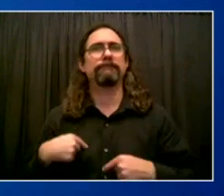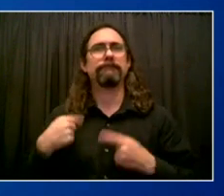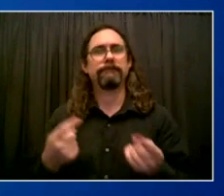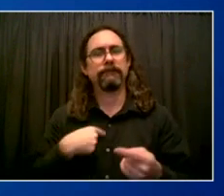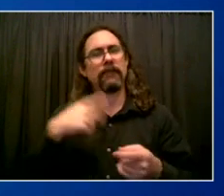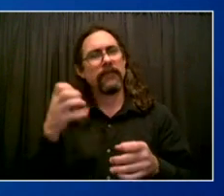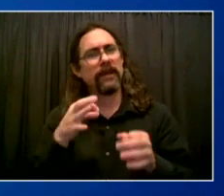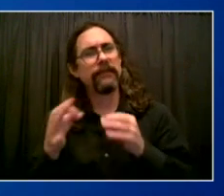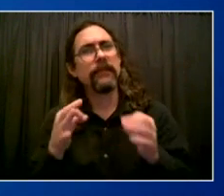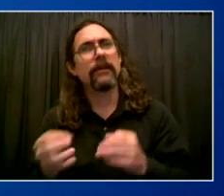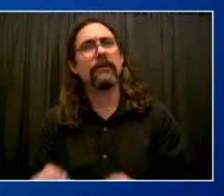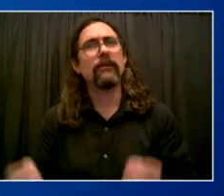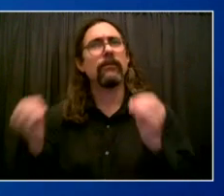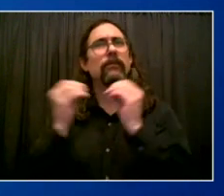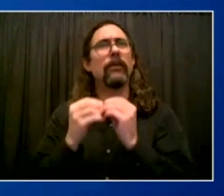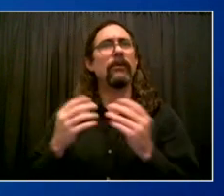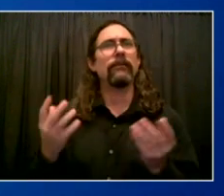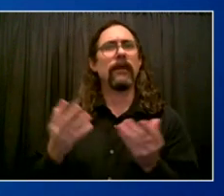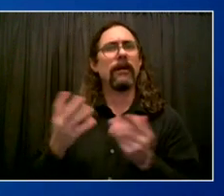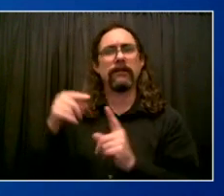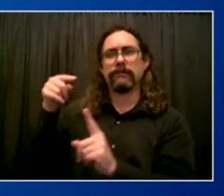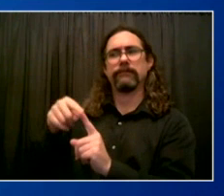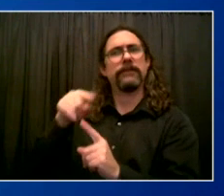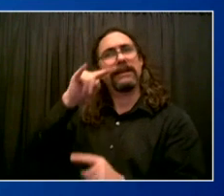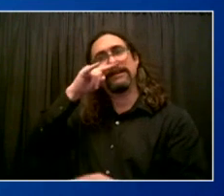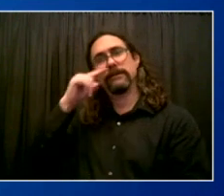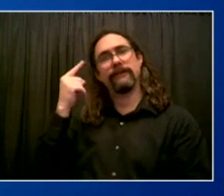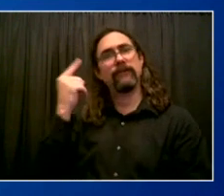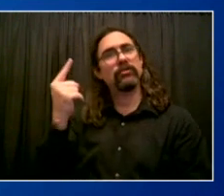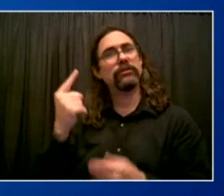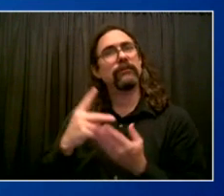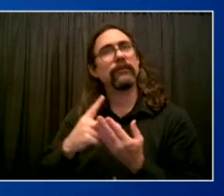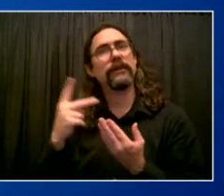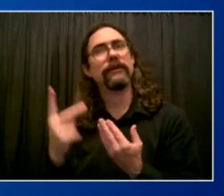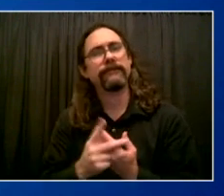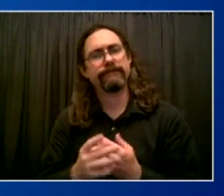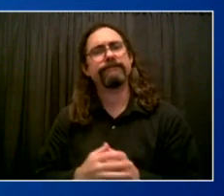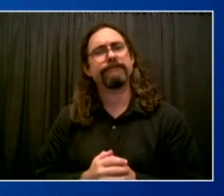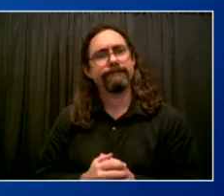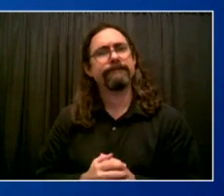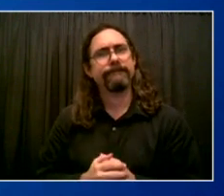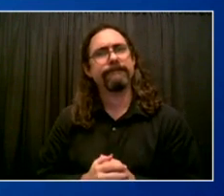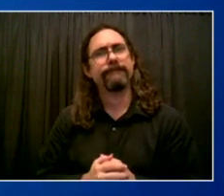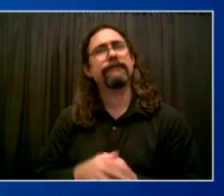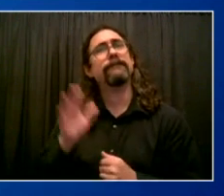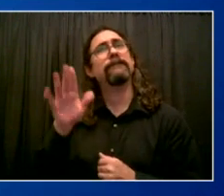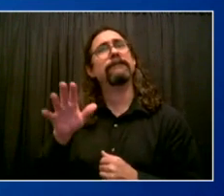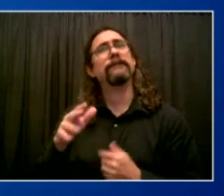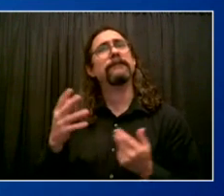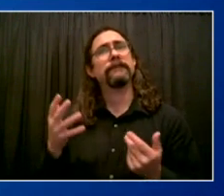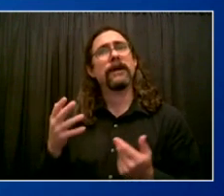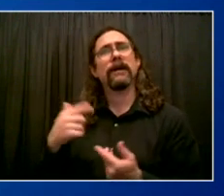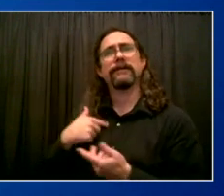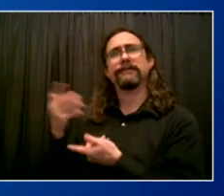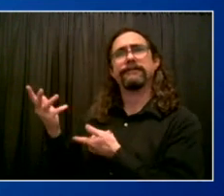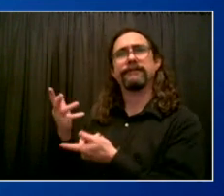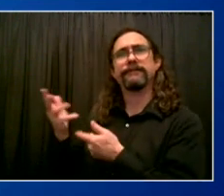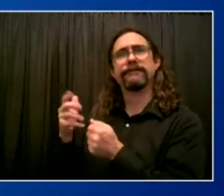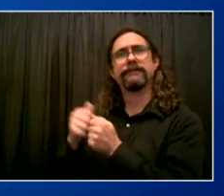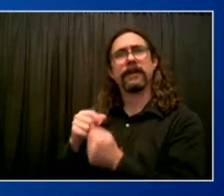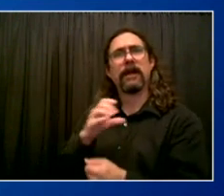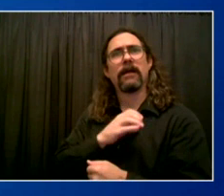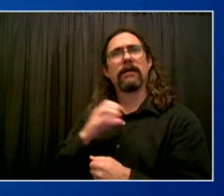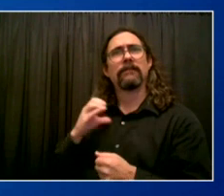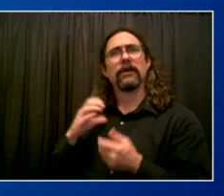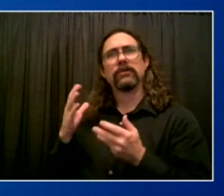First. One was the police commissioner looked at the space for kids to play in public housing, particularly basketball courts, and